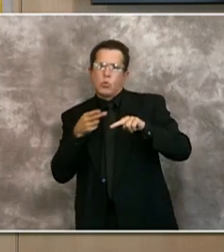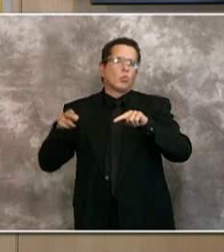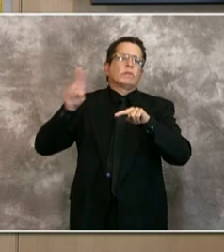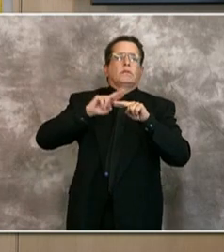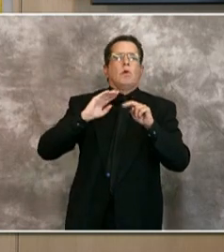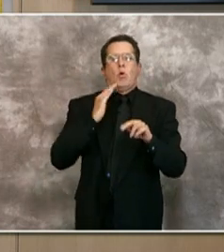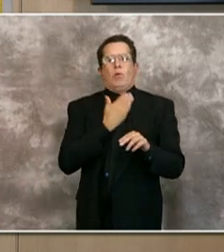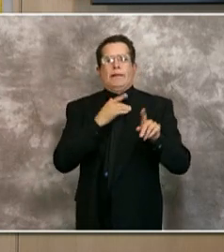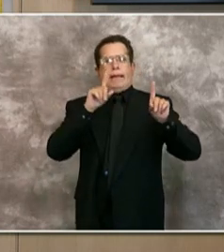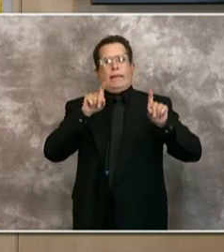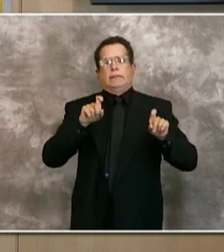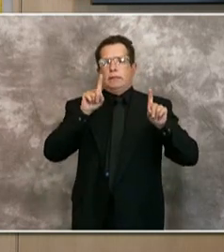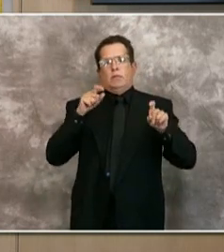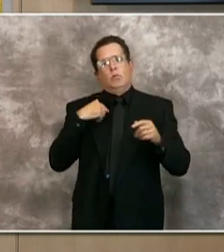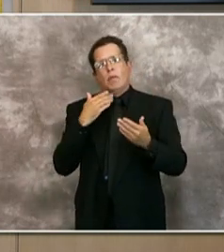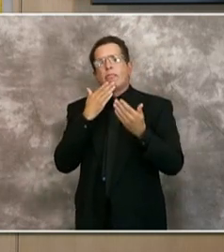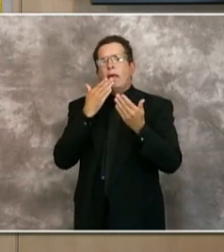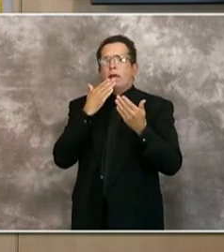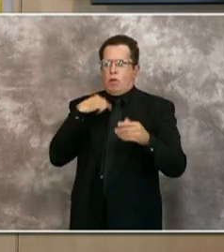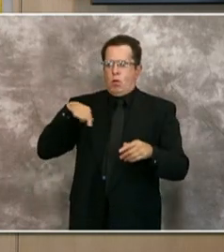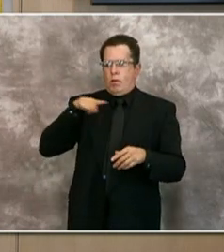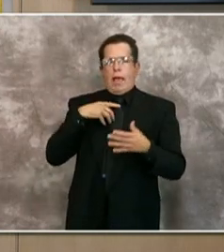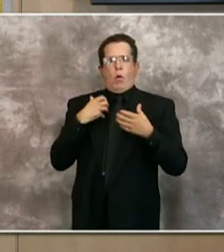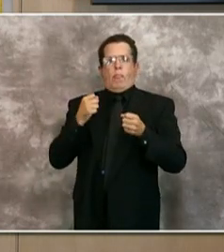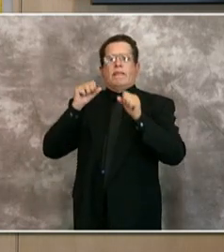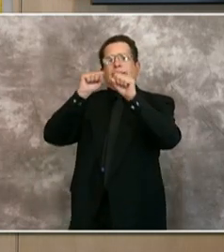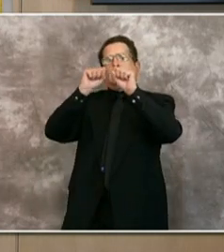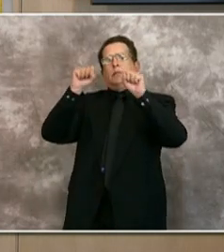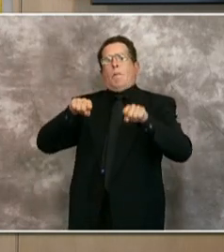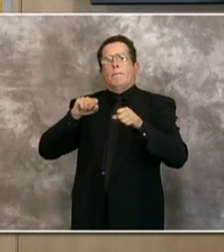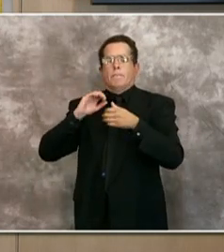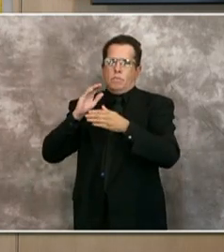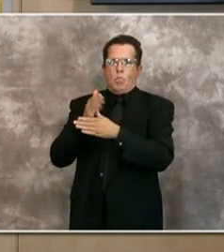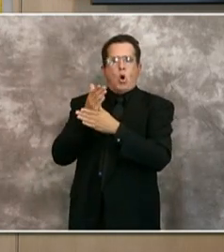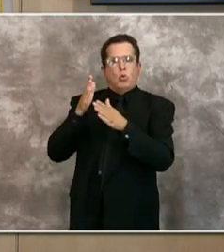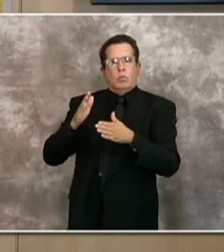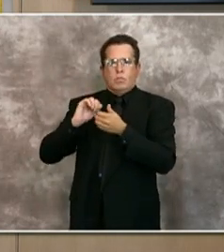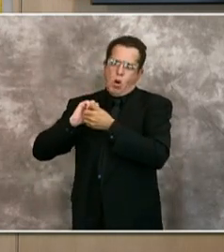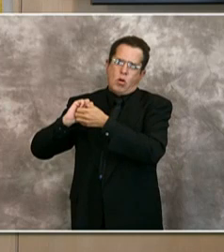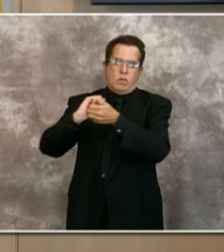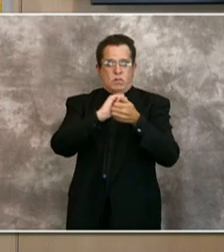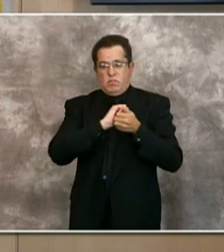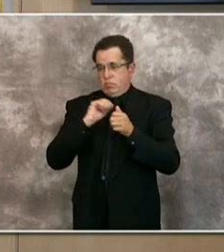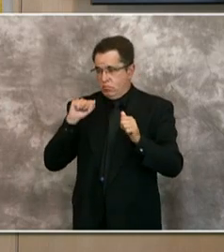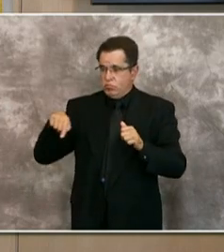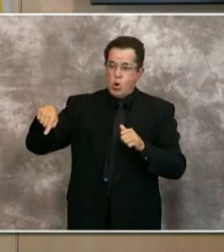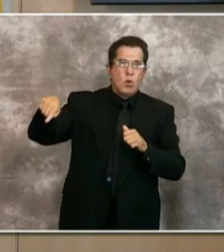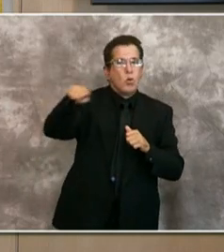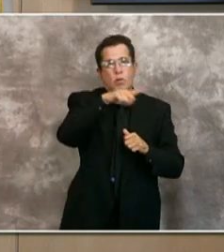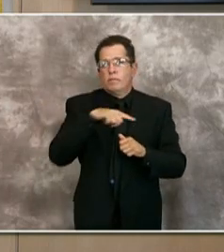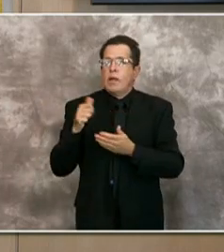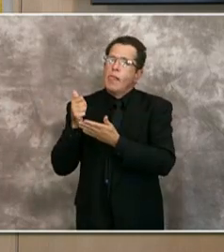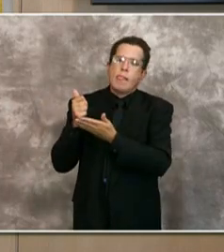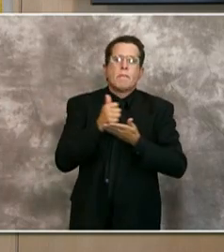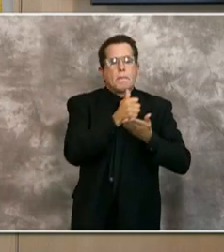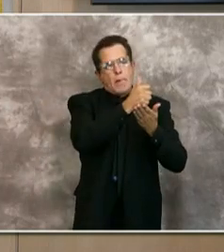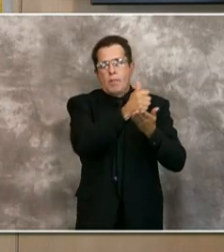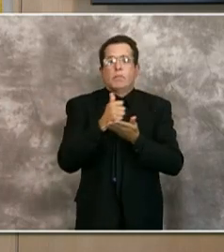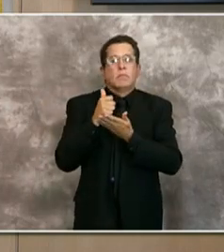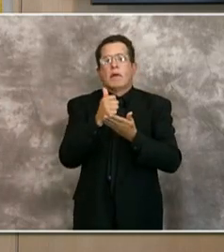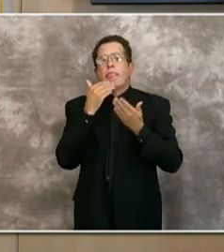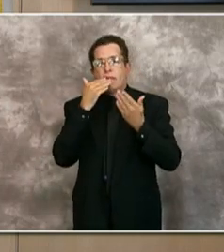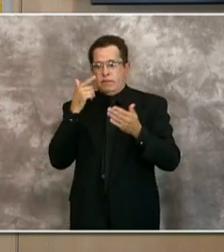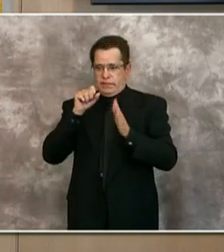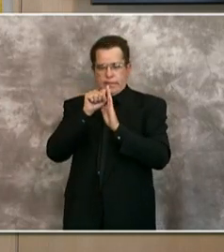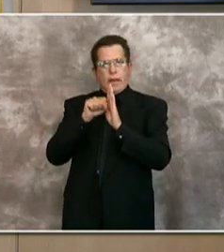our testing. We are grateful for our health system partners that continue to do testing. We're grateful for the state of California in providing the